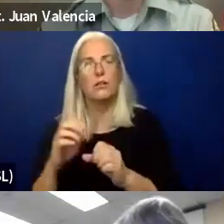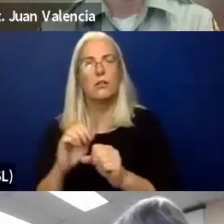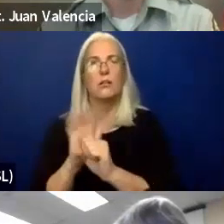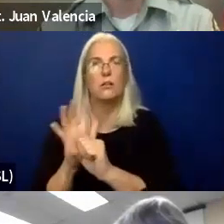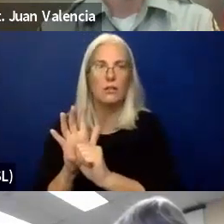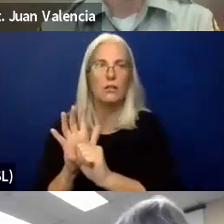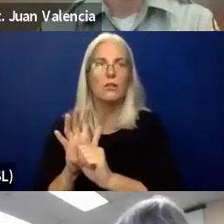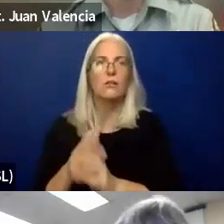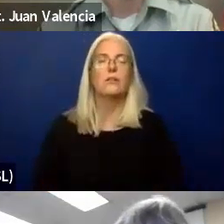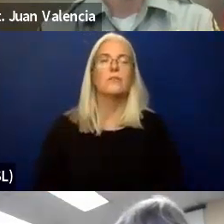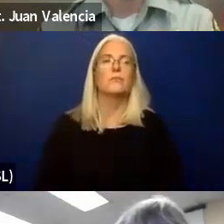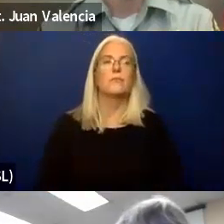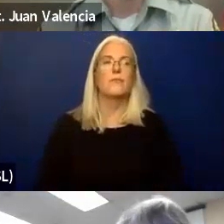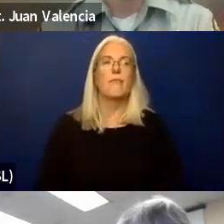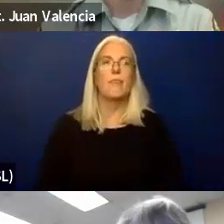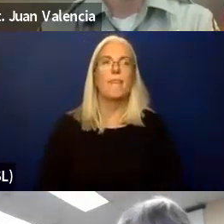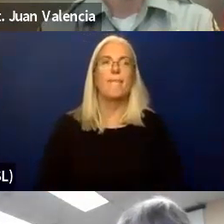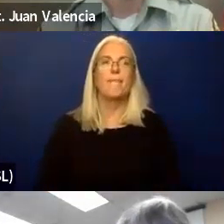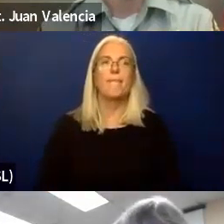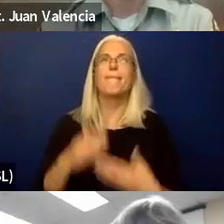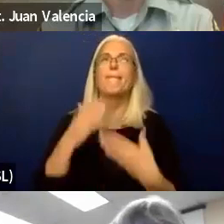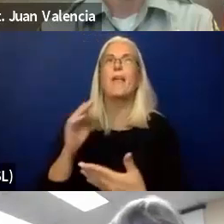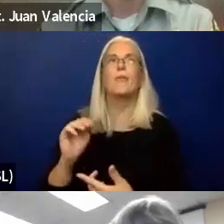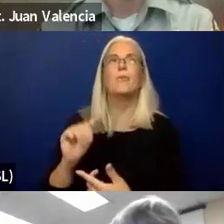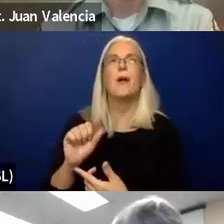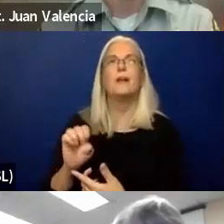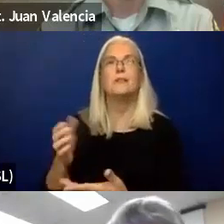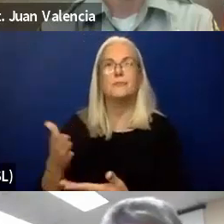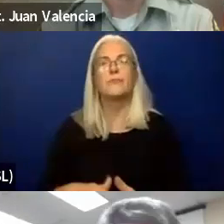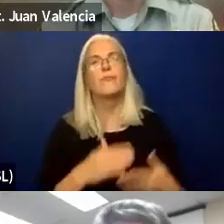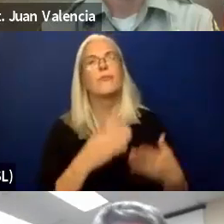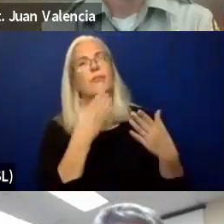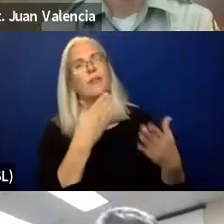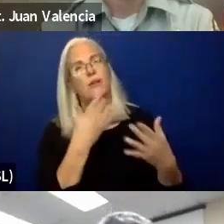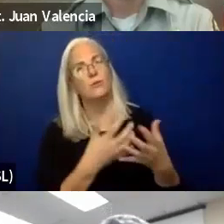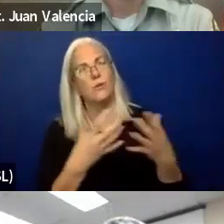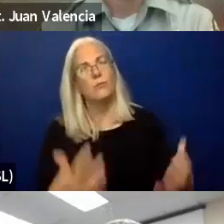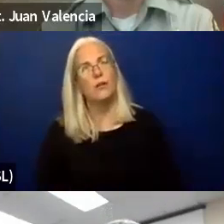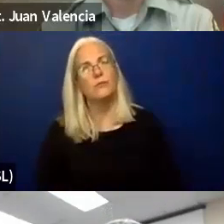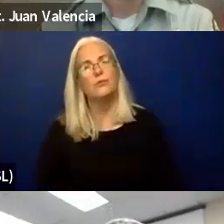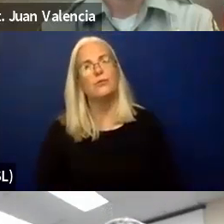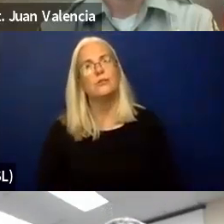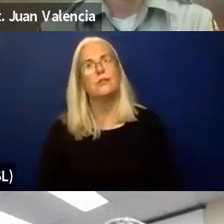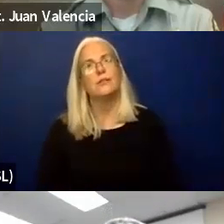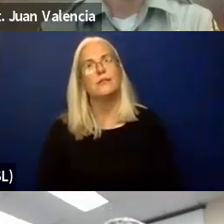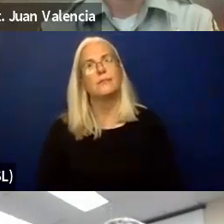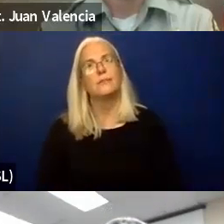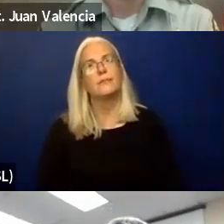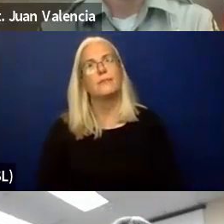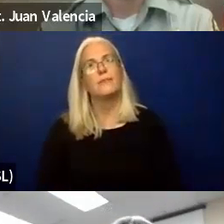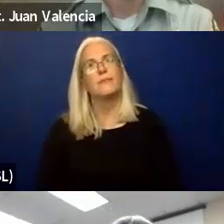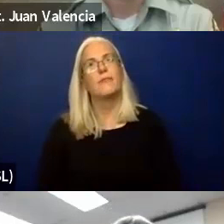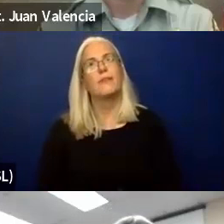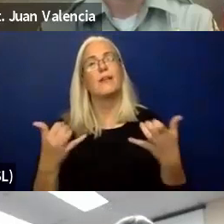you, Dr. Mace, for being with us. Yes, thank you so much, Paul, and thanks to everybody else and to our firefighters. I'm